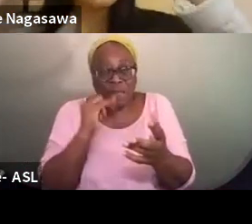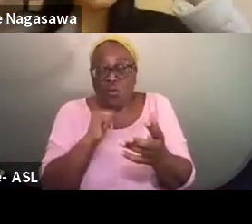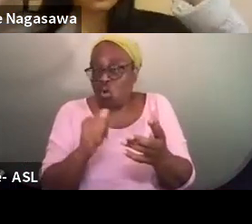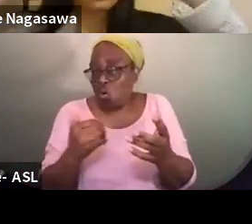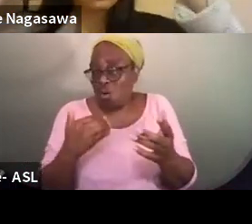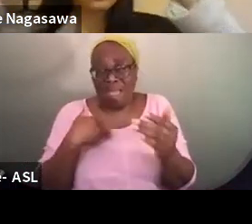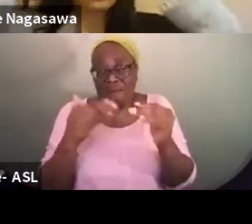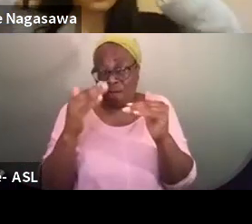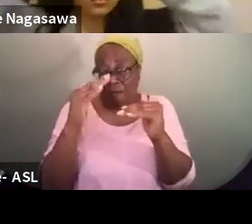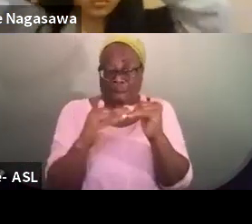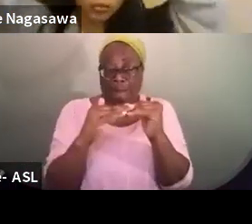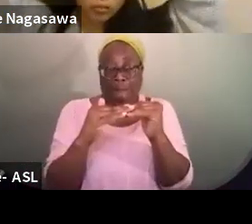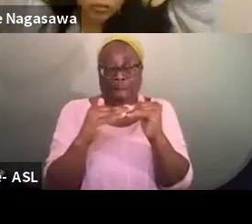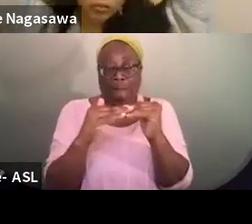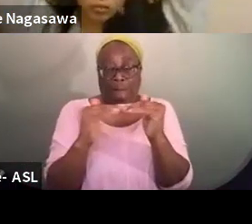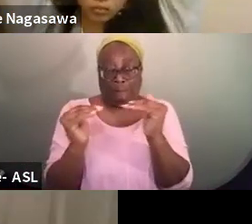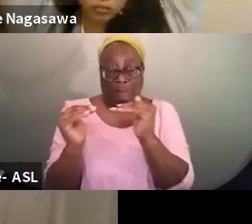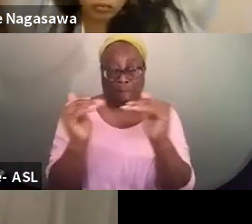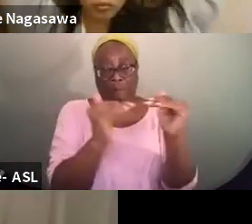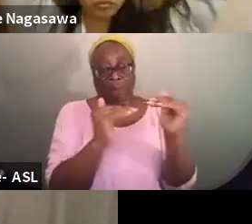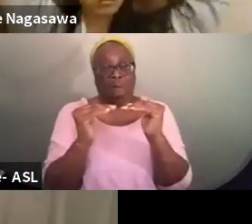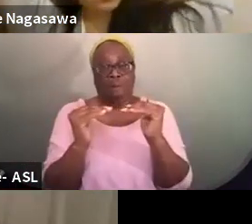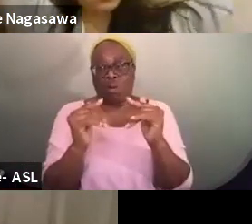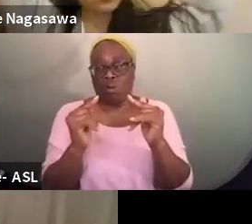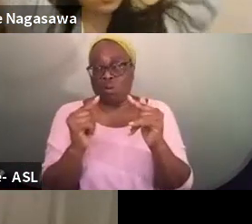threshold equivalent to what